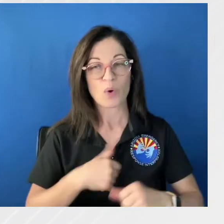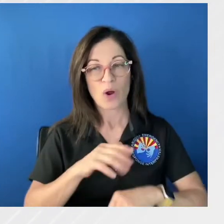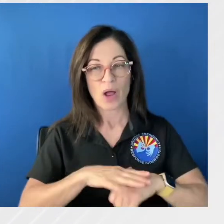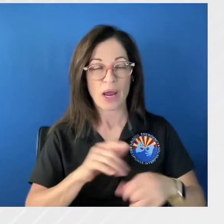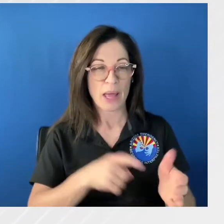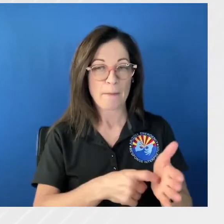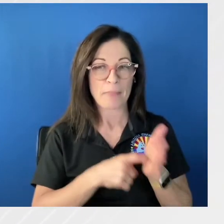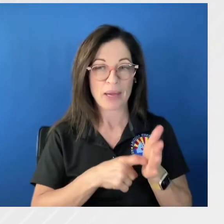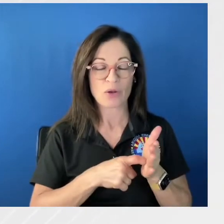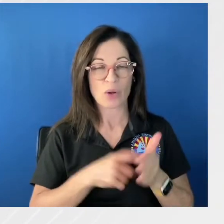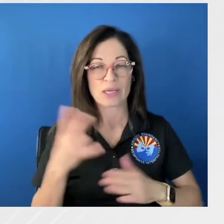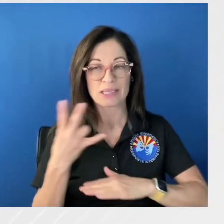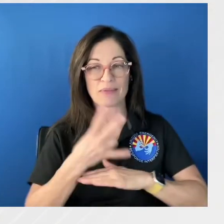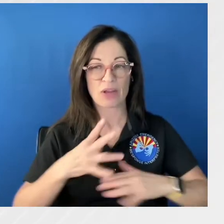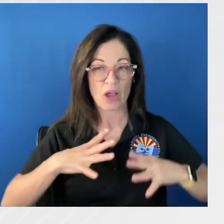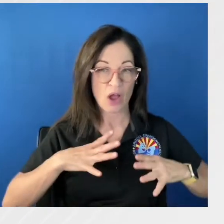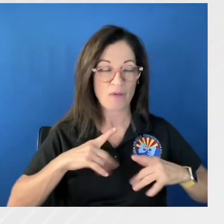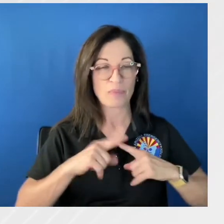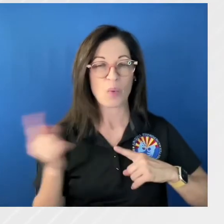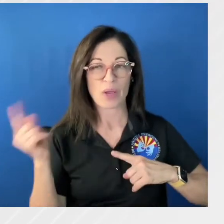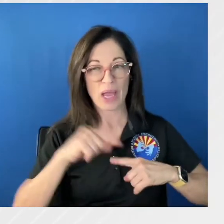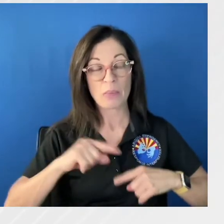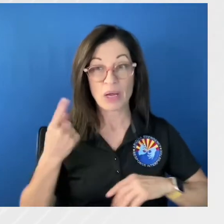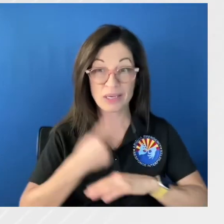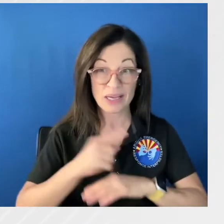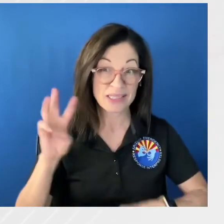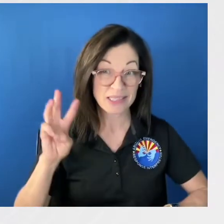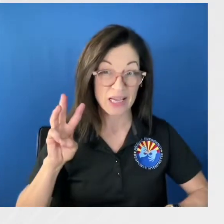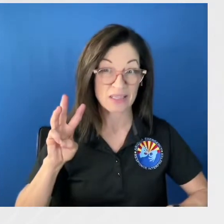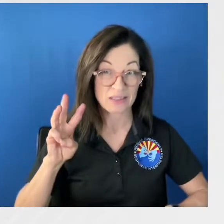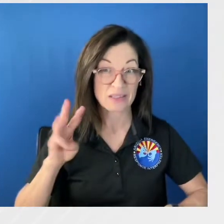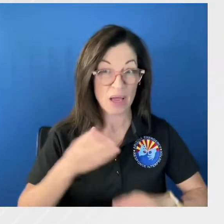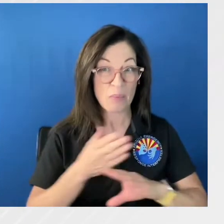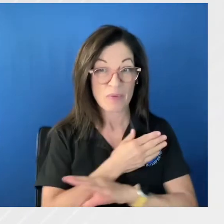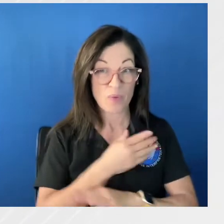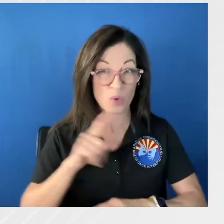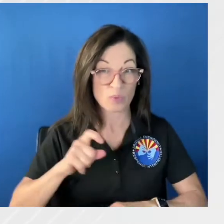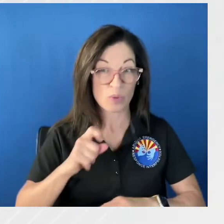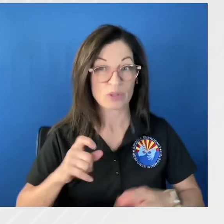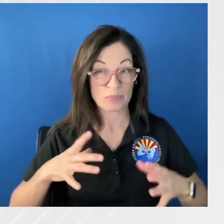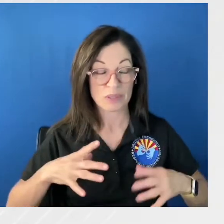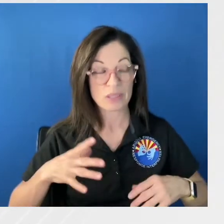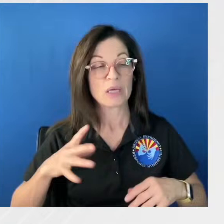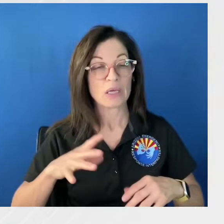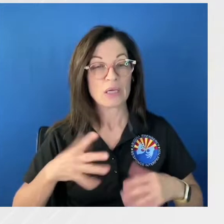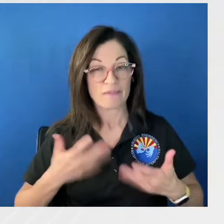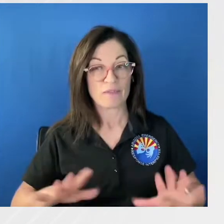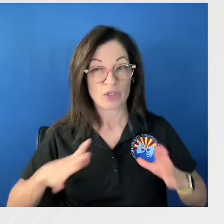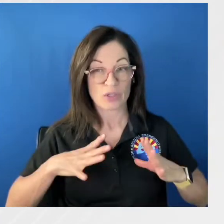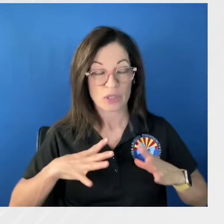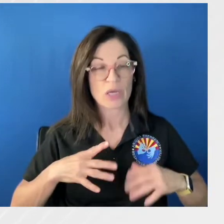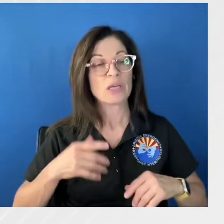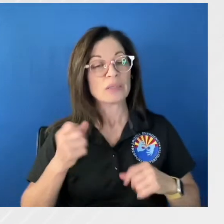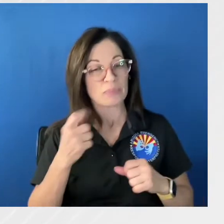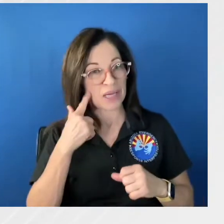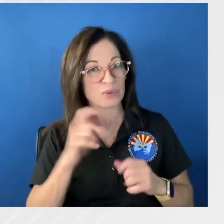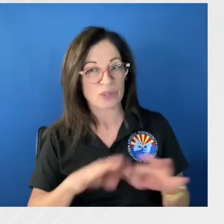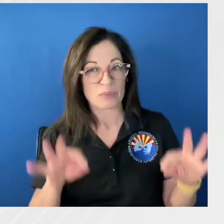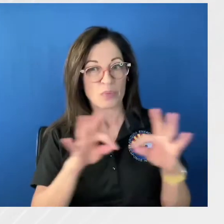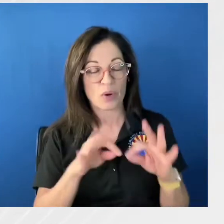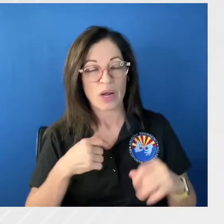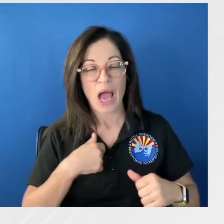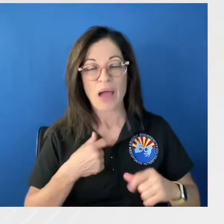We came on day 6 just because it was that important of a fire. So we mobilized. I'm from just north of Reno on the California side in a small town